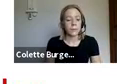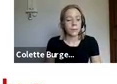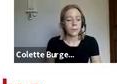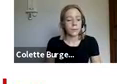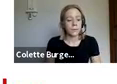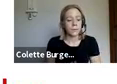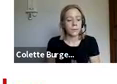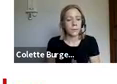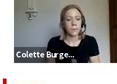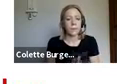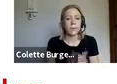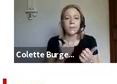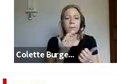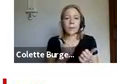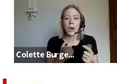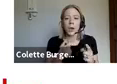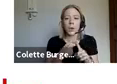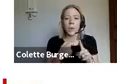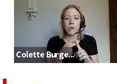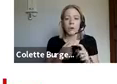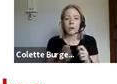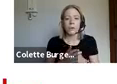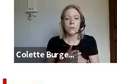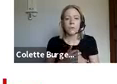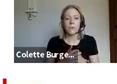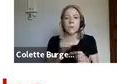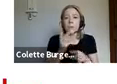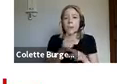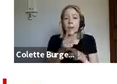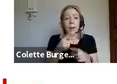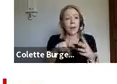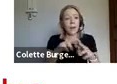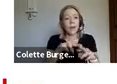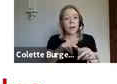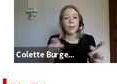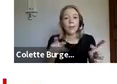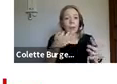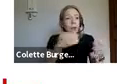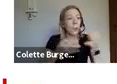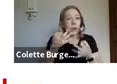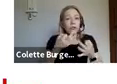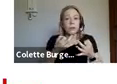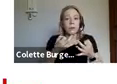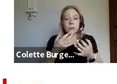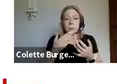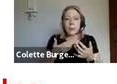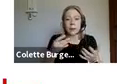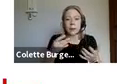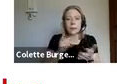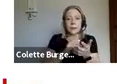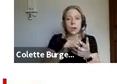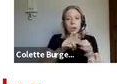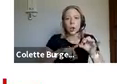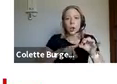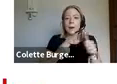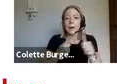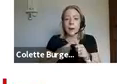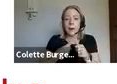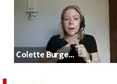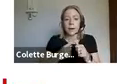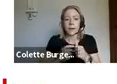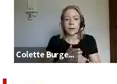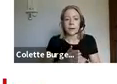Lovely. Thank you, Karen. Again, if you have any more questions for Karen, do submit them in the Q&A, and we